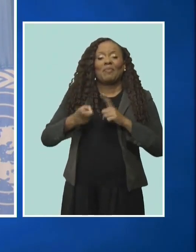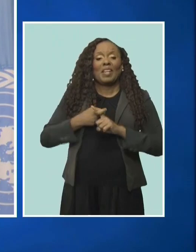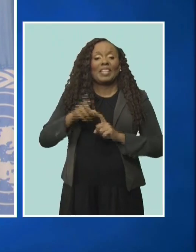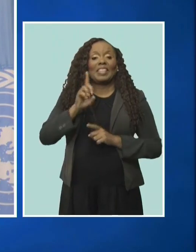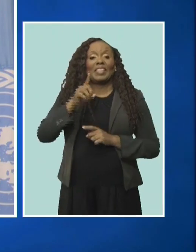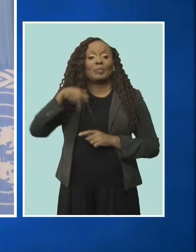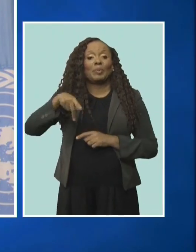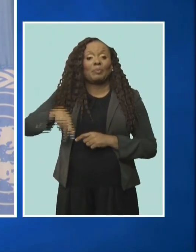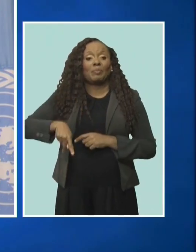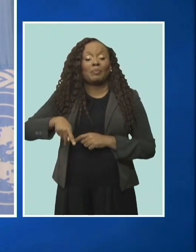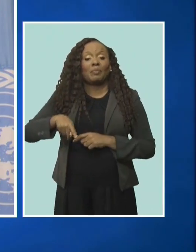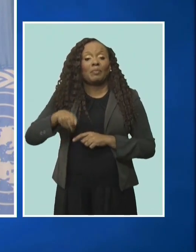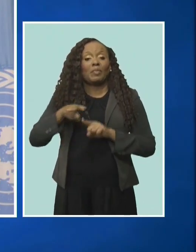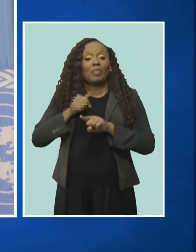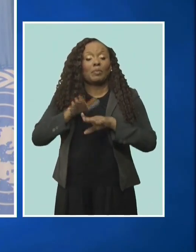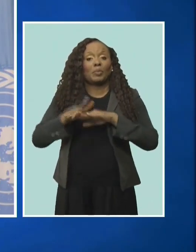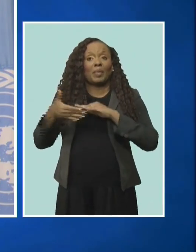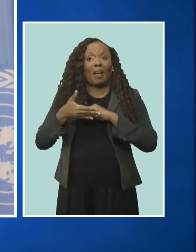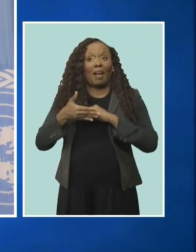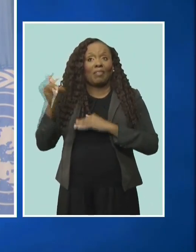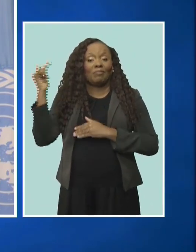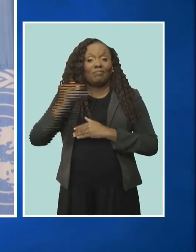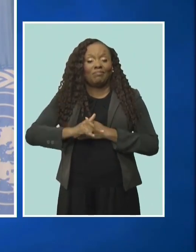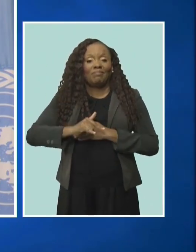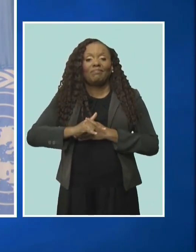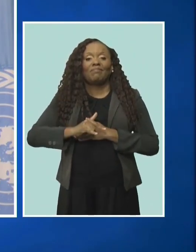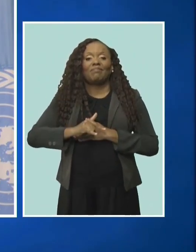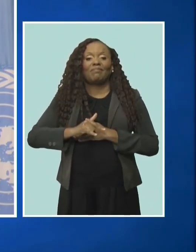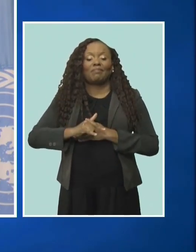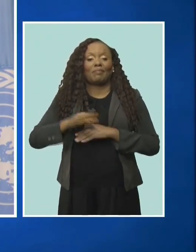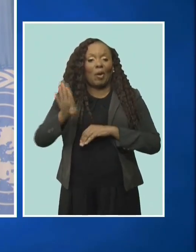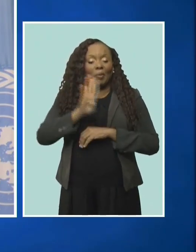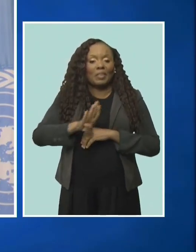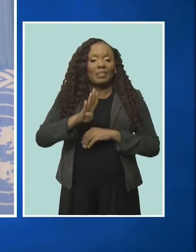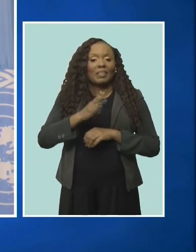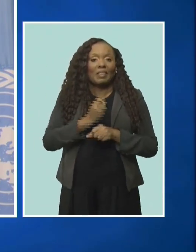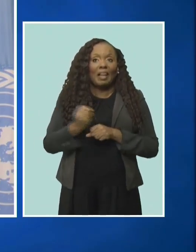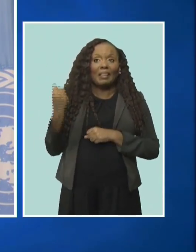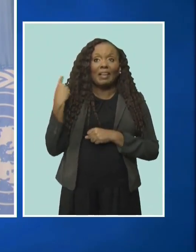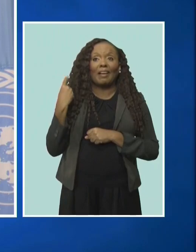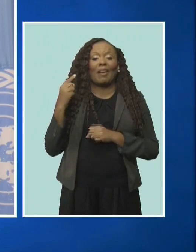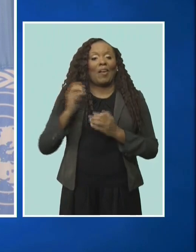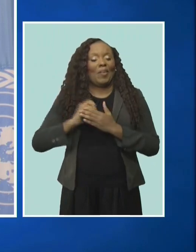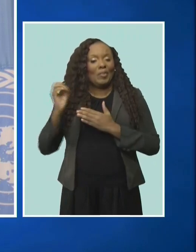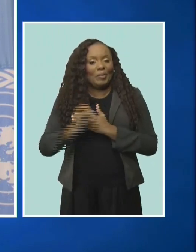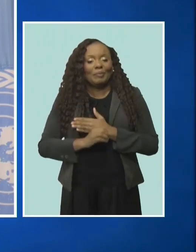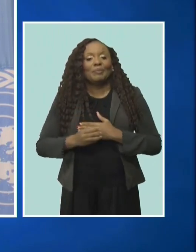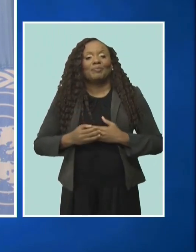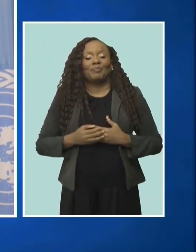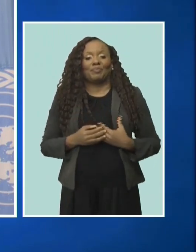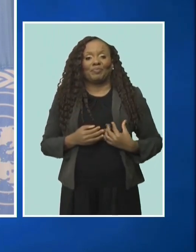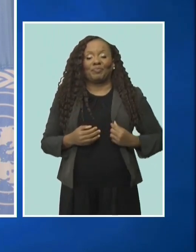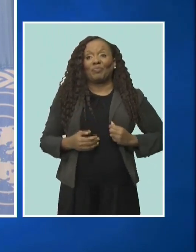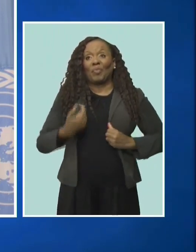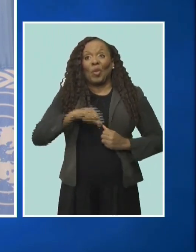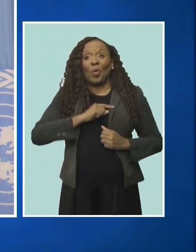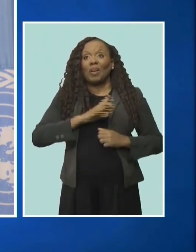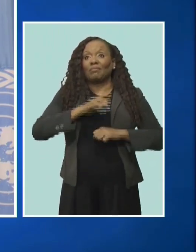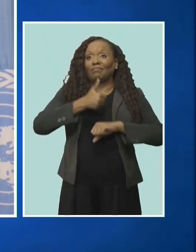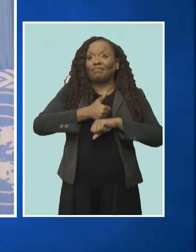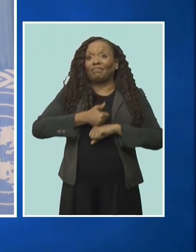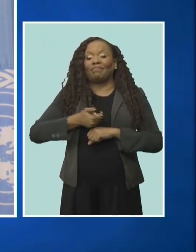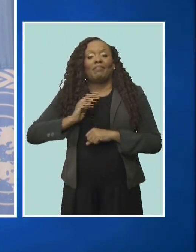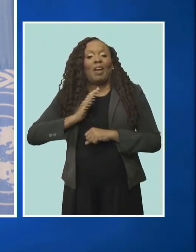Jamaica, for coming to Barbados in October of last year, just after we enacted our own